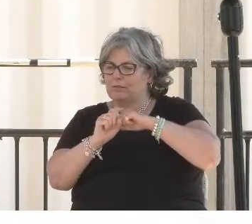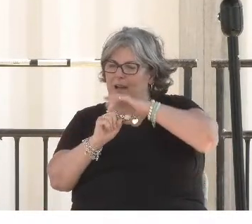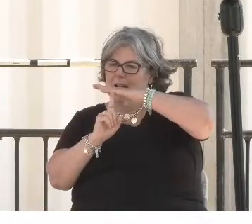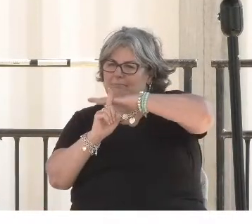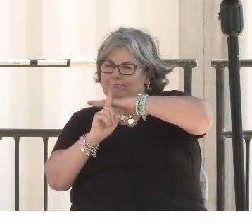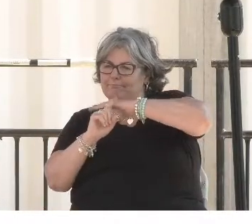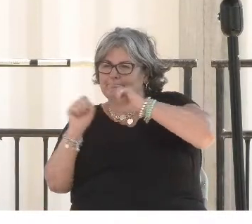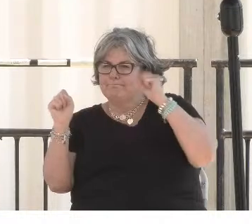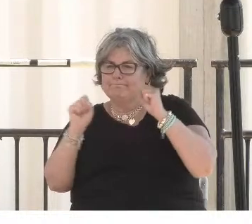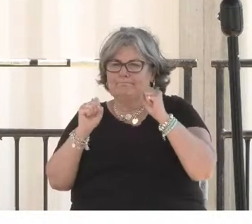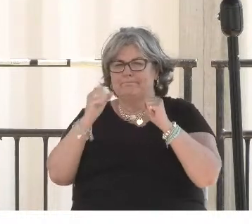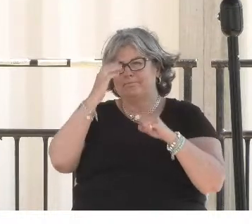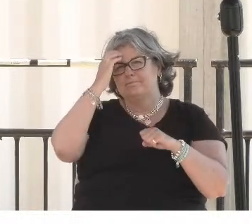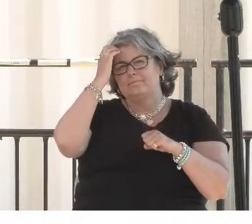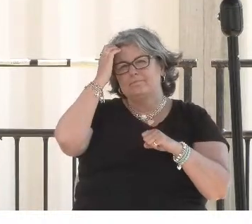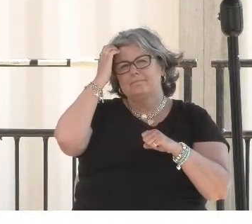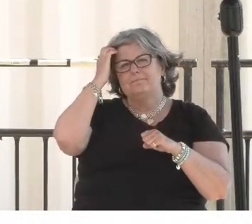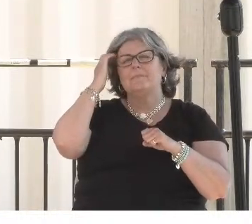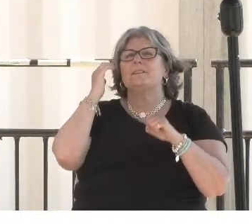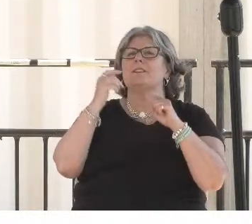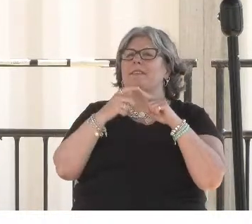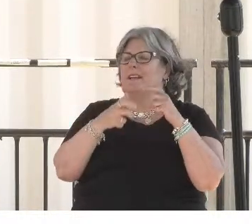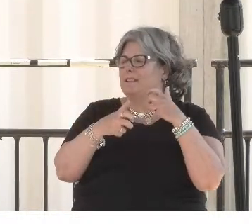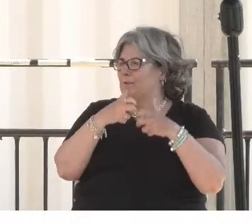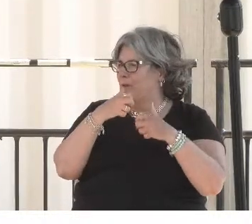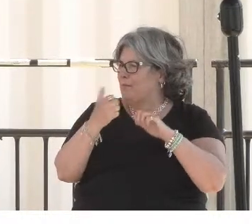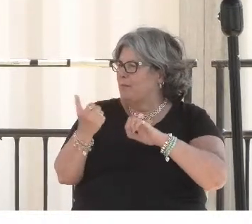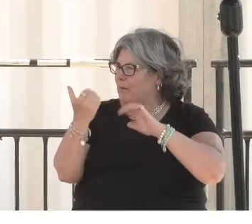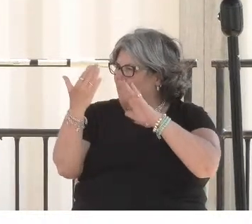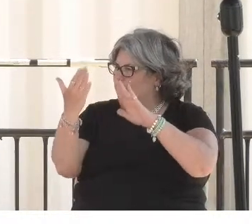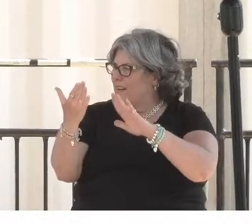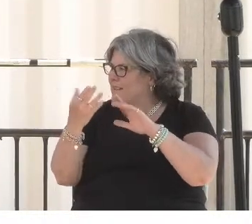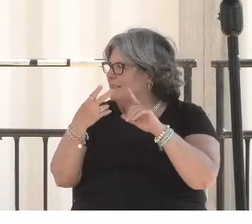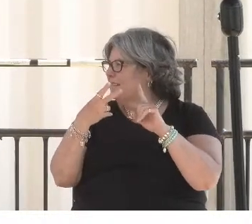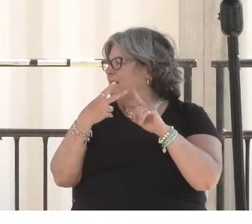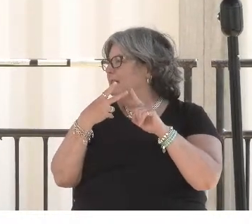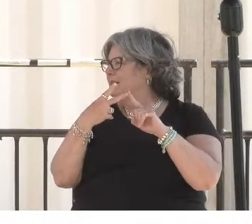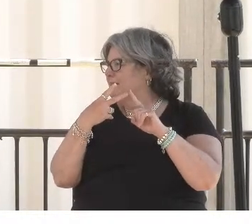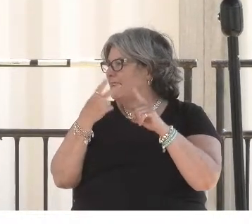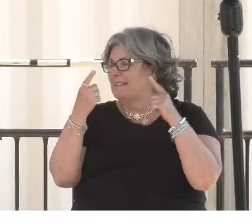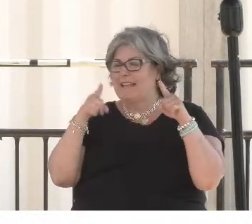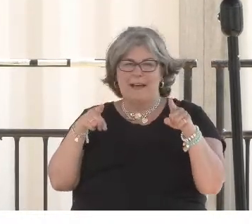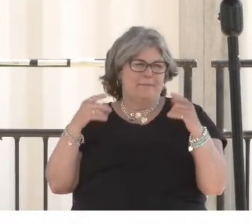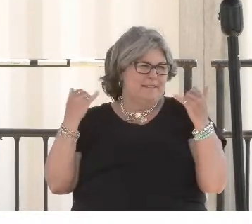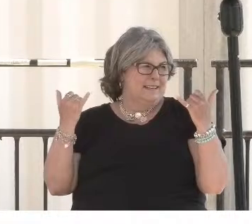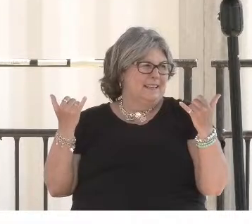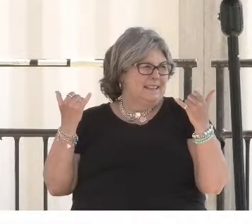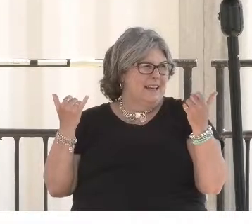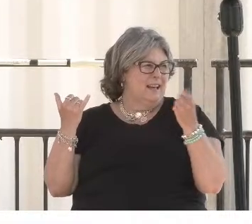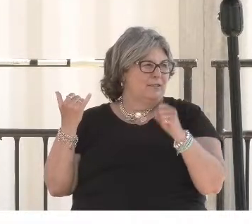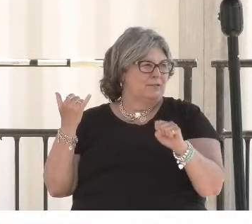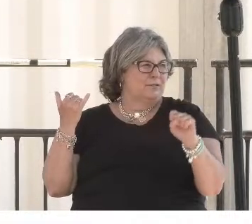set a crop. And so that's an issue that we're dealing with. That's happening right now. So that's,